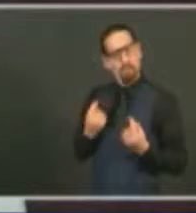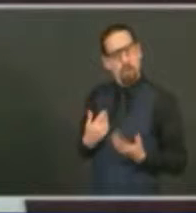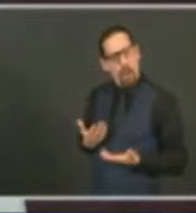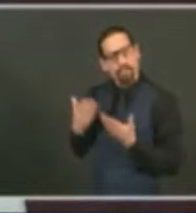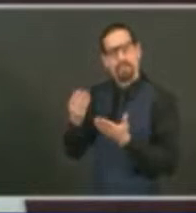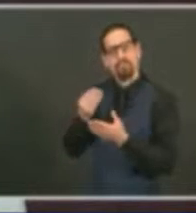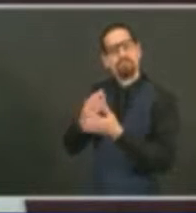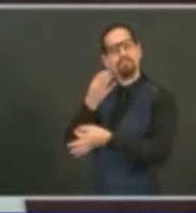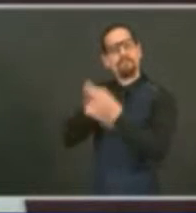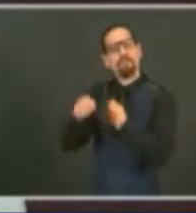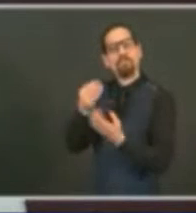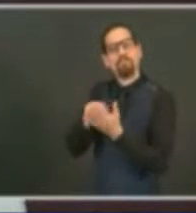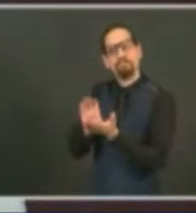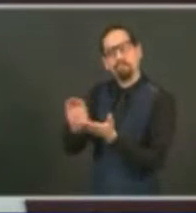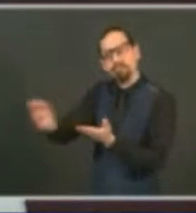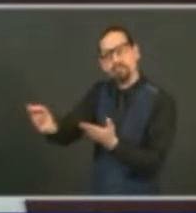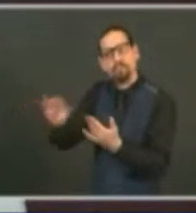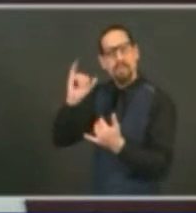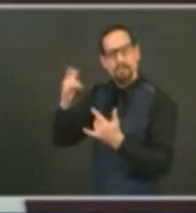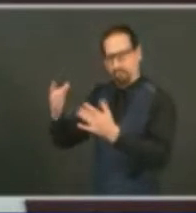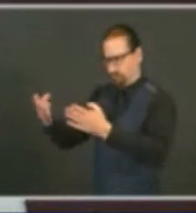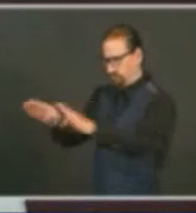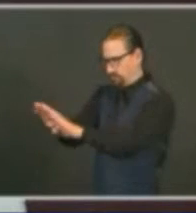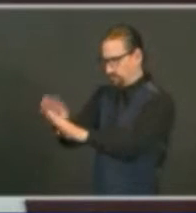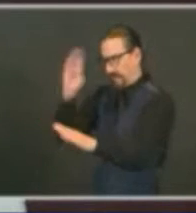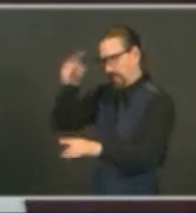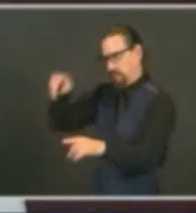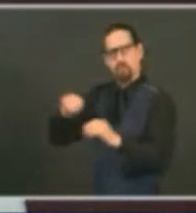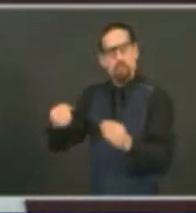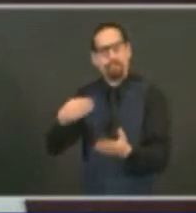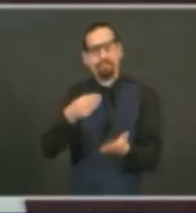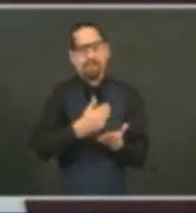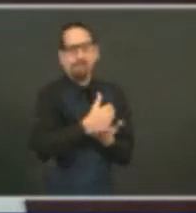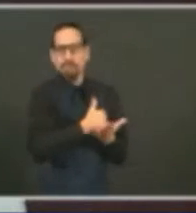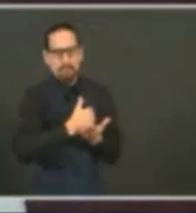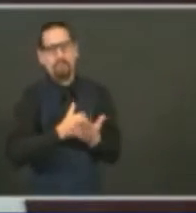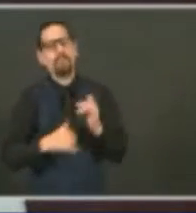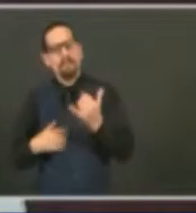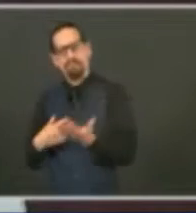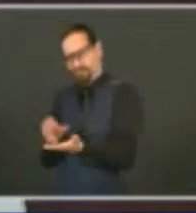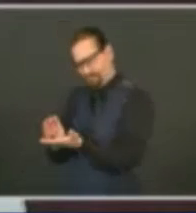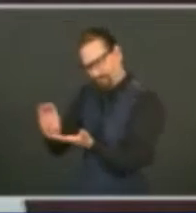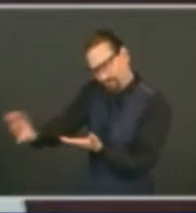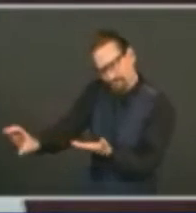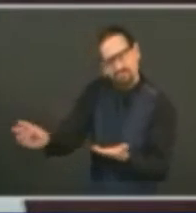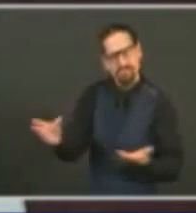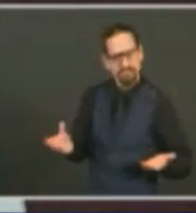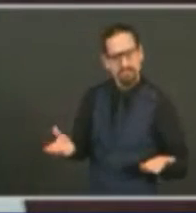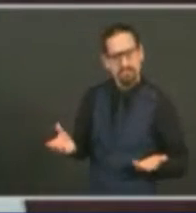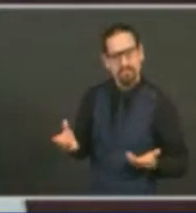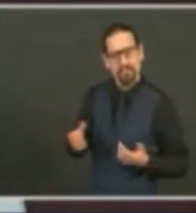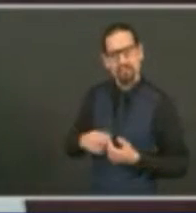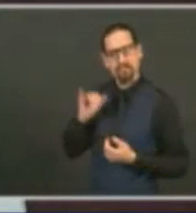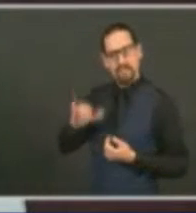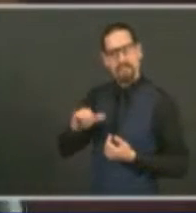this is one of the more fair programs in the entire country, indeed globally, as these restrictions have taken place. Yeah, let me address